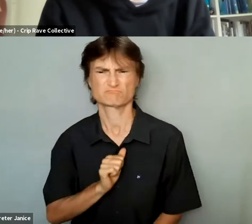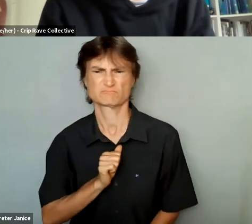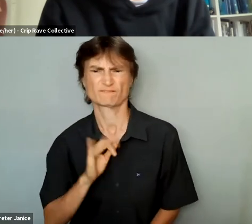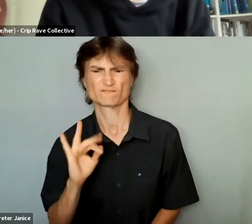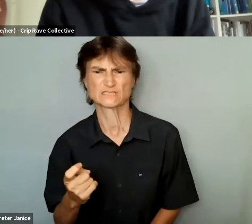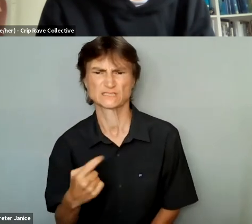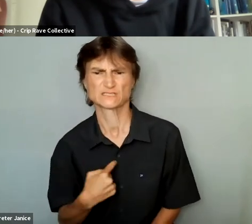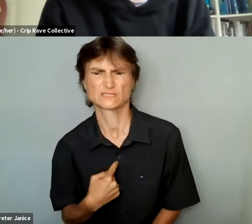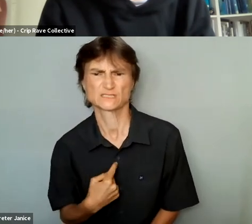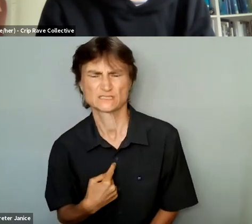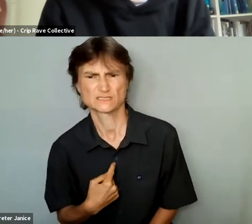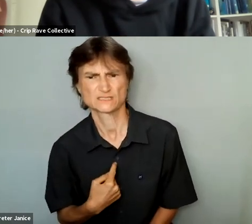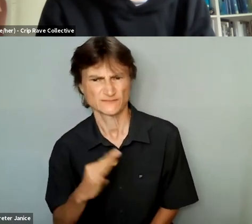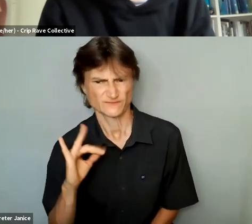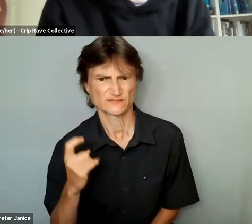solutions.